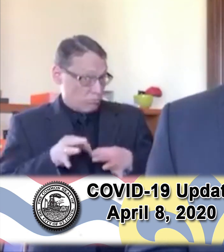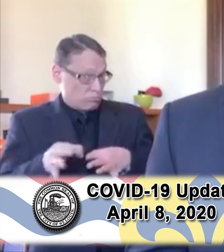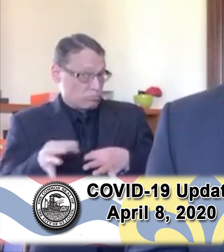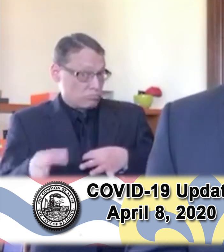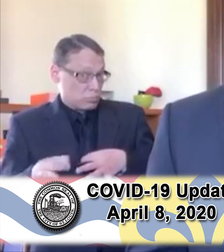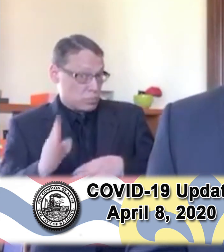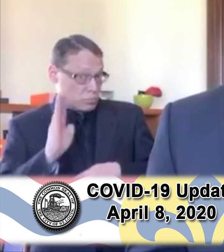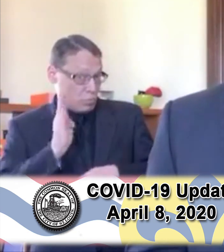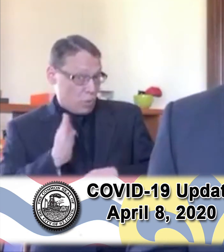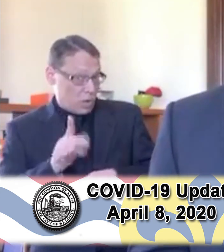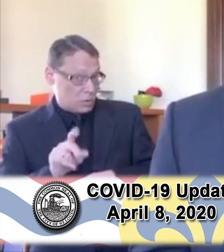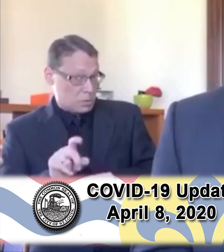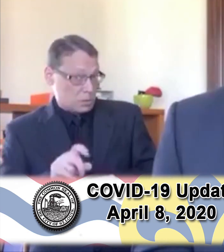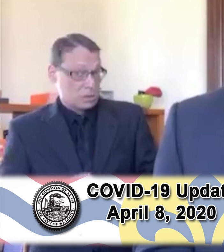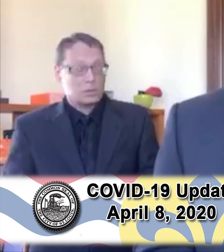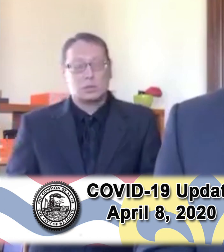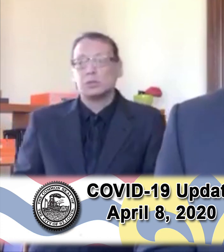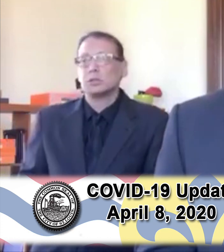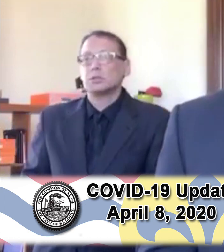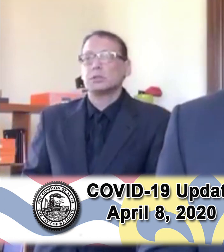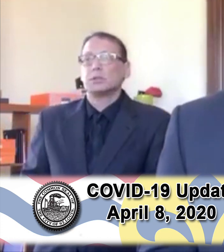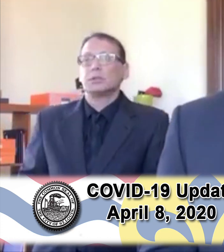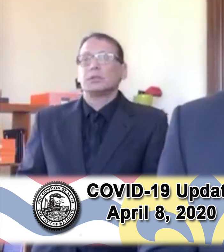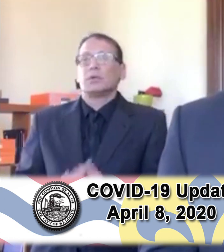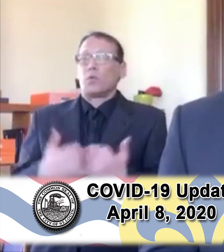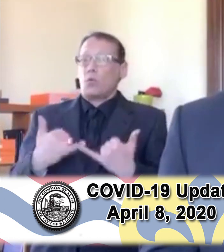we're currently looking at is the data.